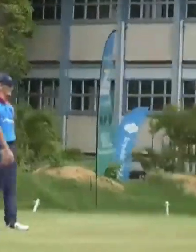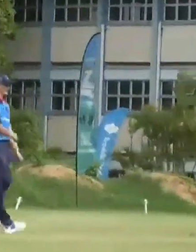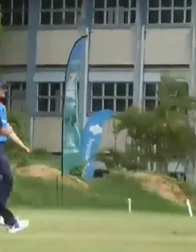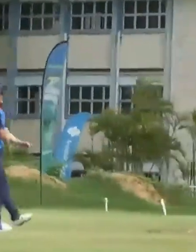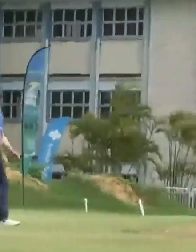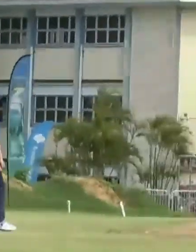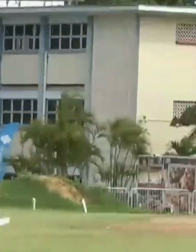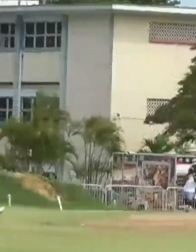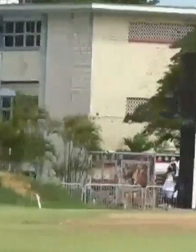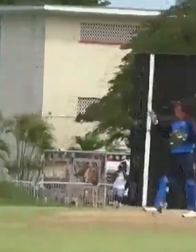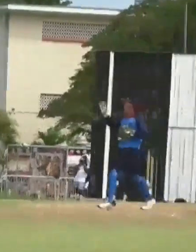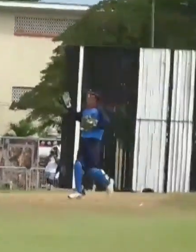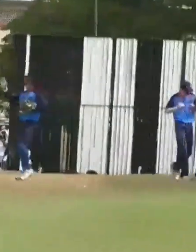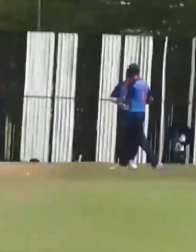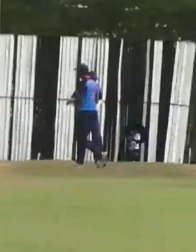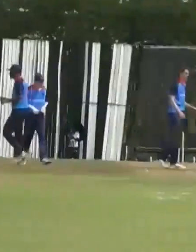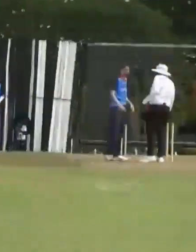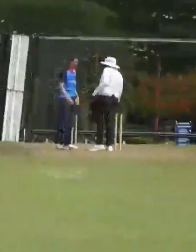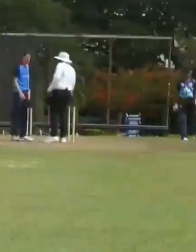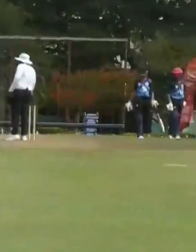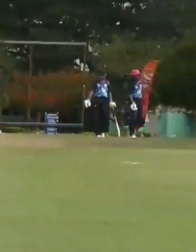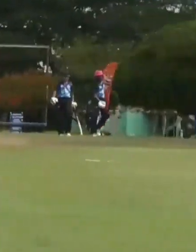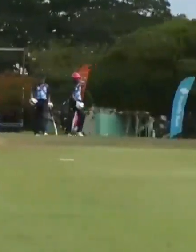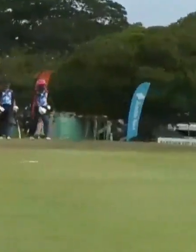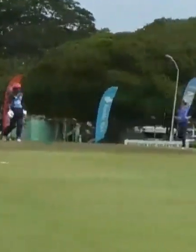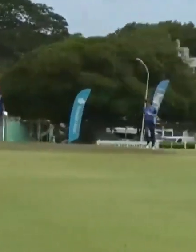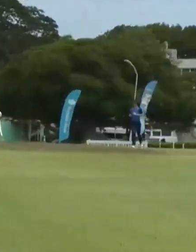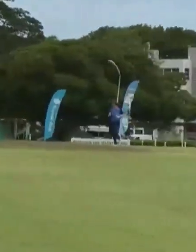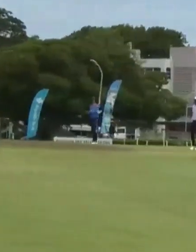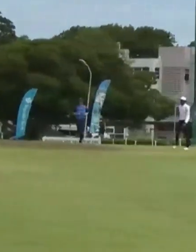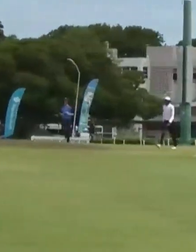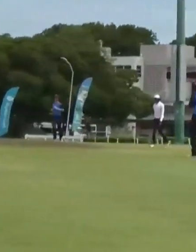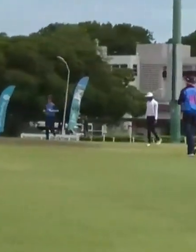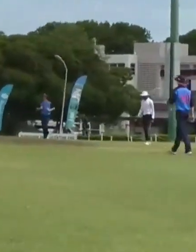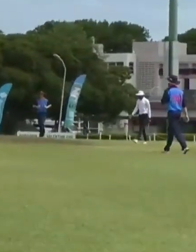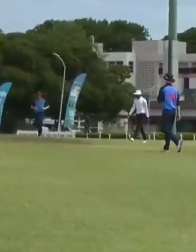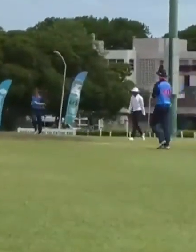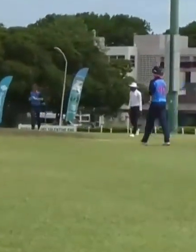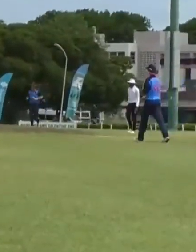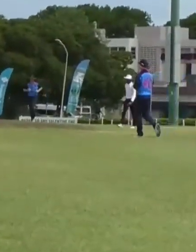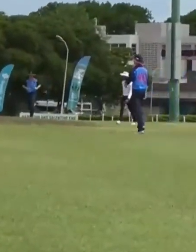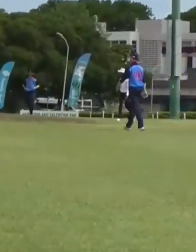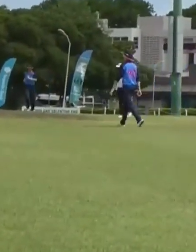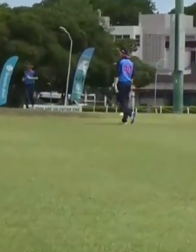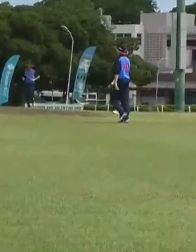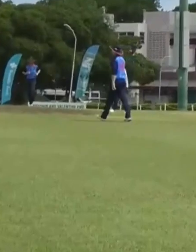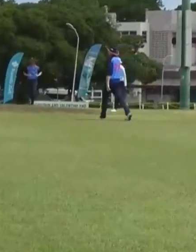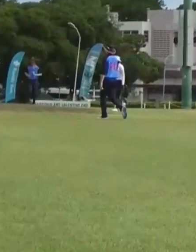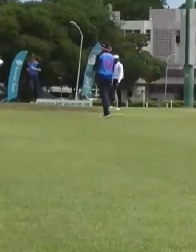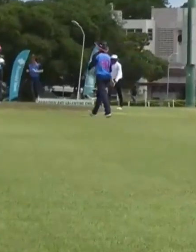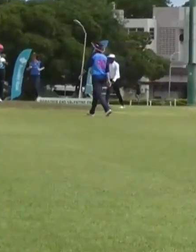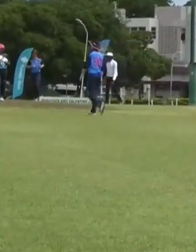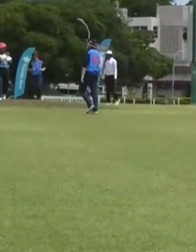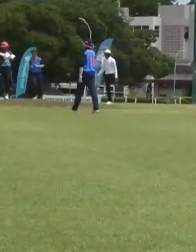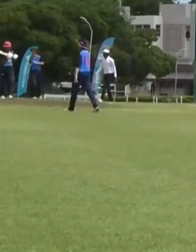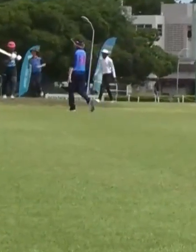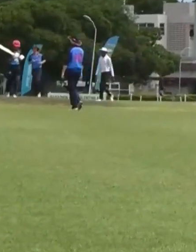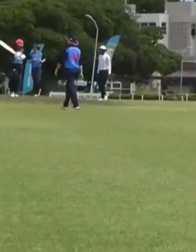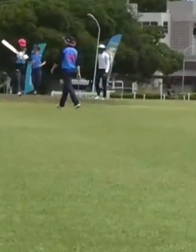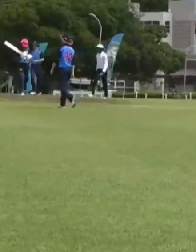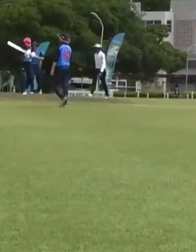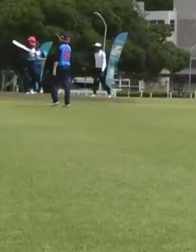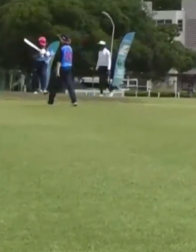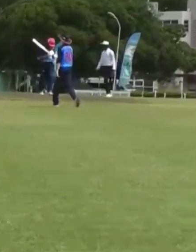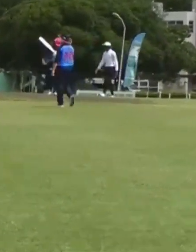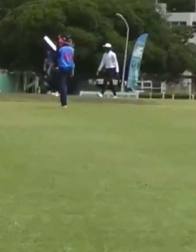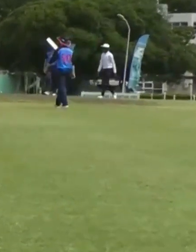Ishan Taj, is caught at cover, slashing the delivery outside in the off stump. First delivery of over number 6 by Isaac Earl and